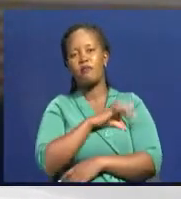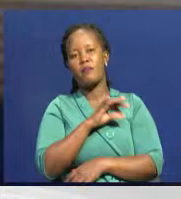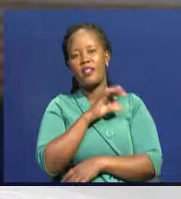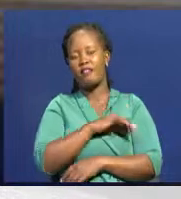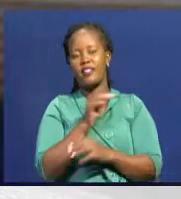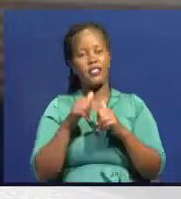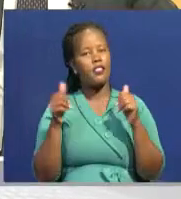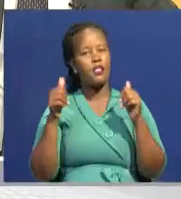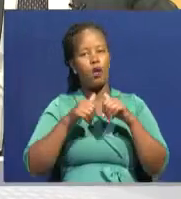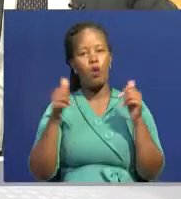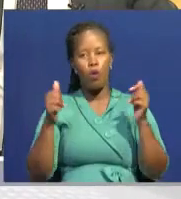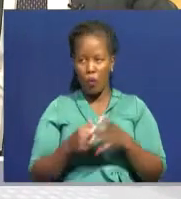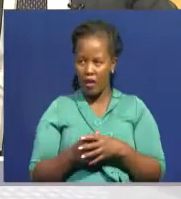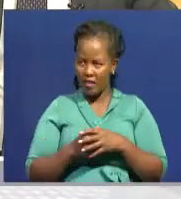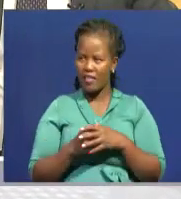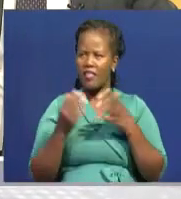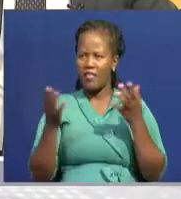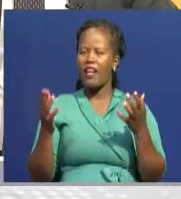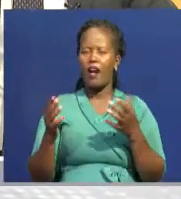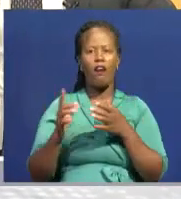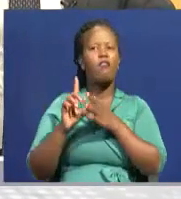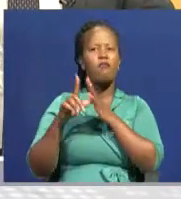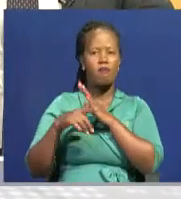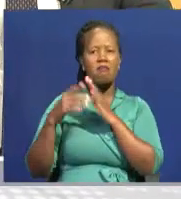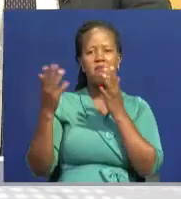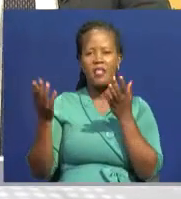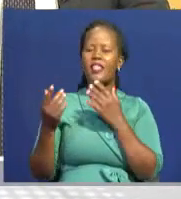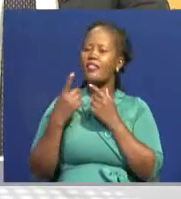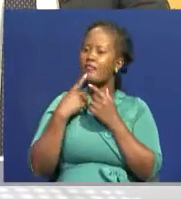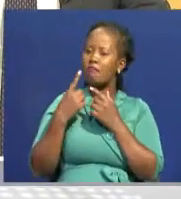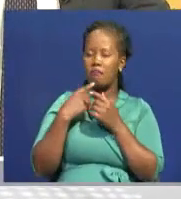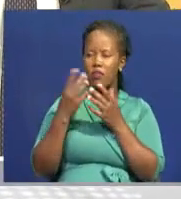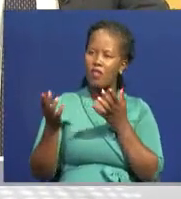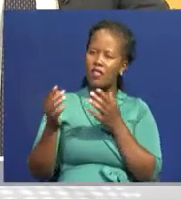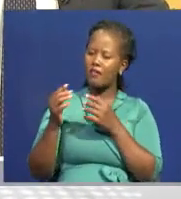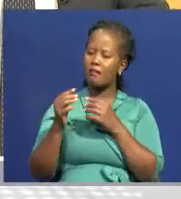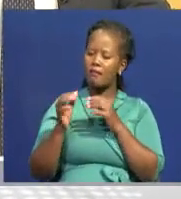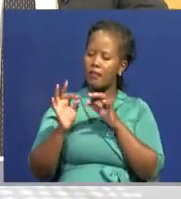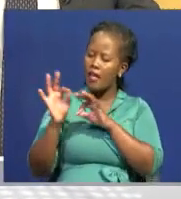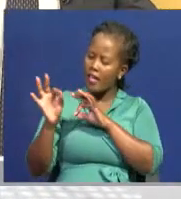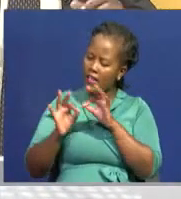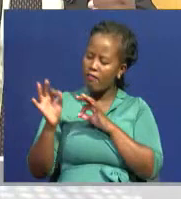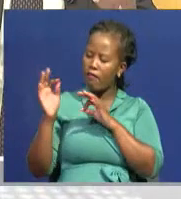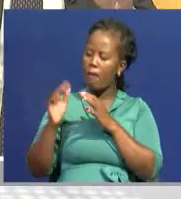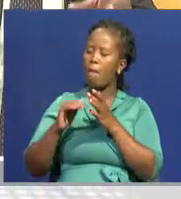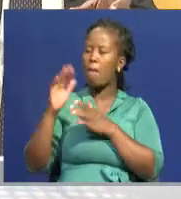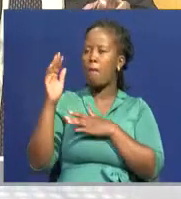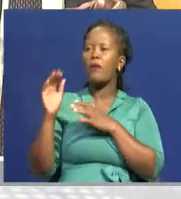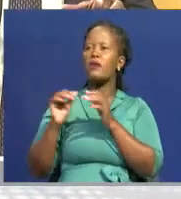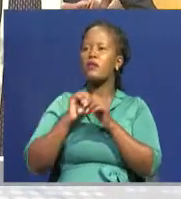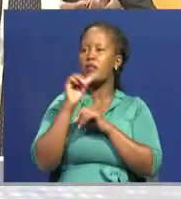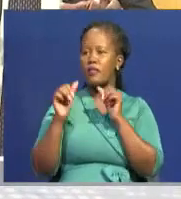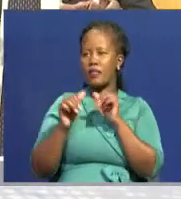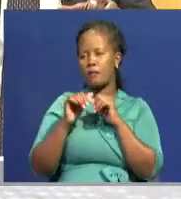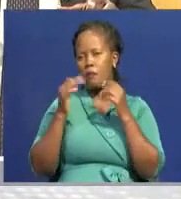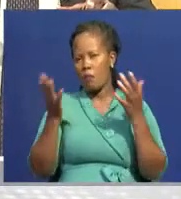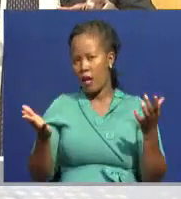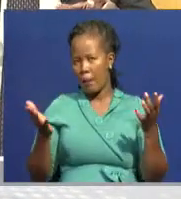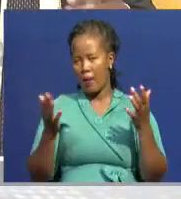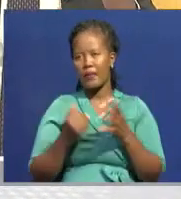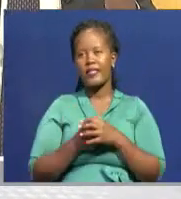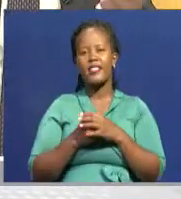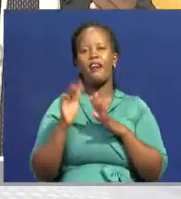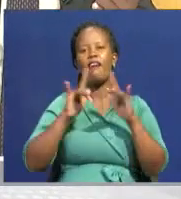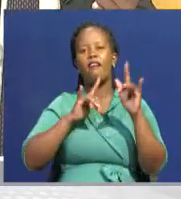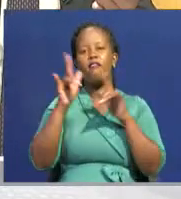Indeed, and back in studio, I'll be getting back to you again, Ondieki, to tell us the diaspora in regards